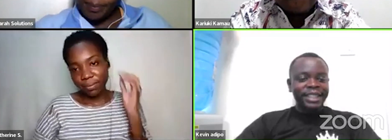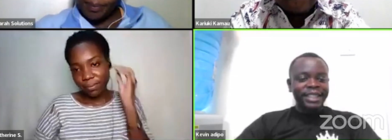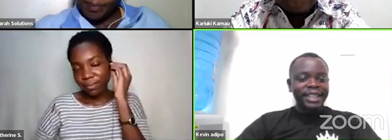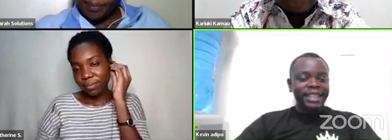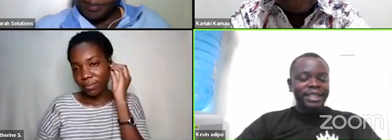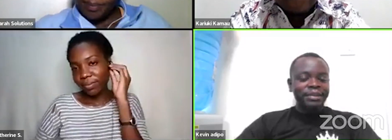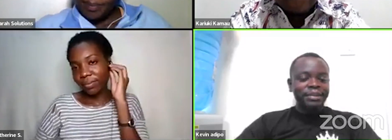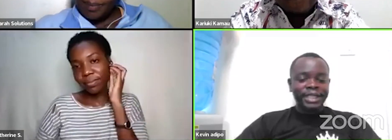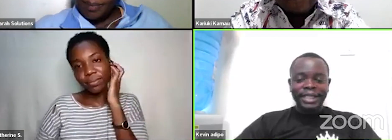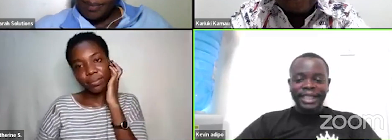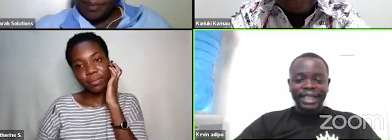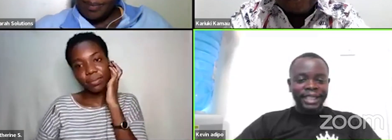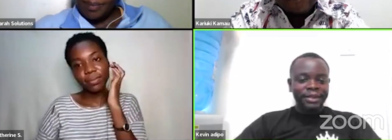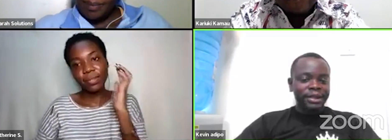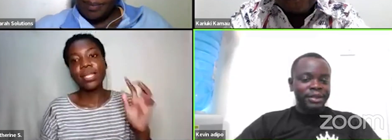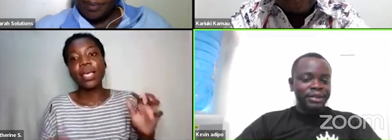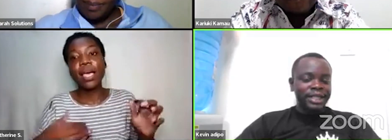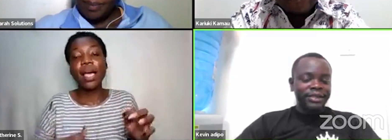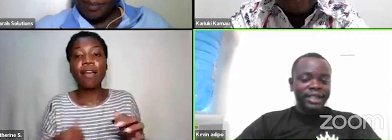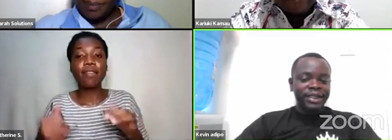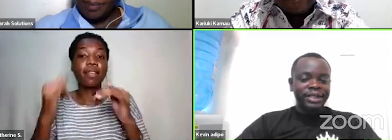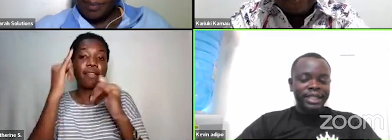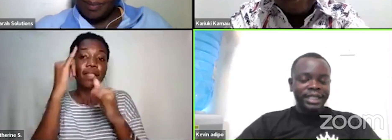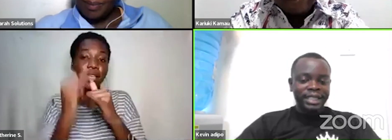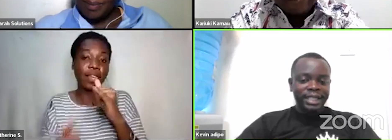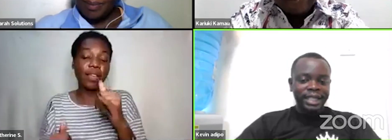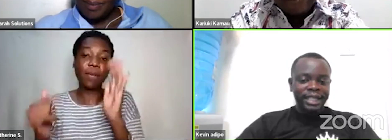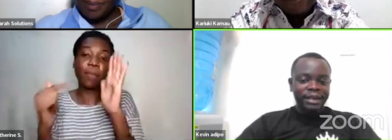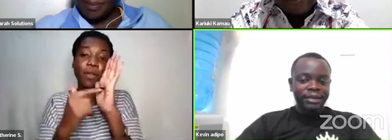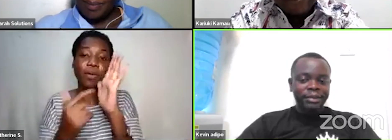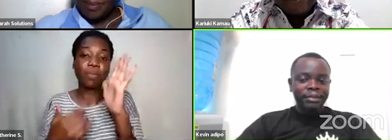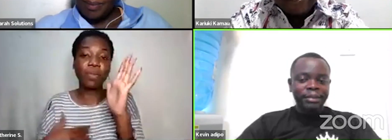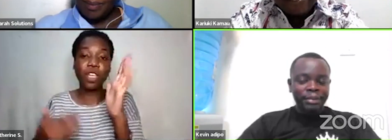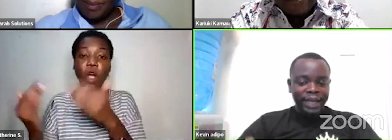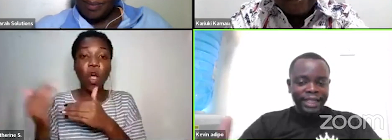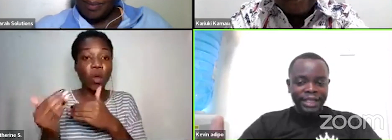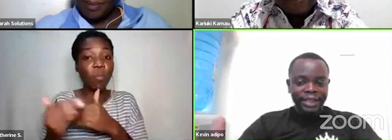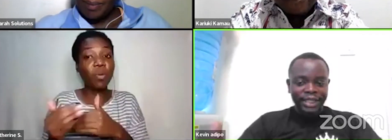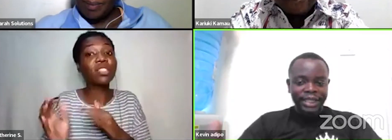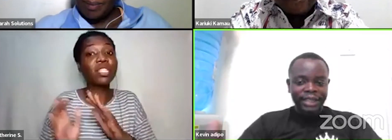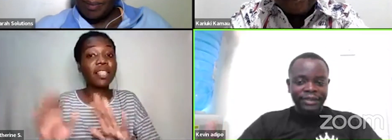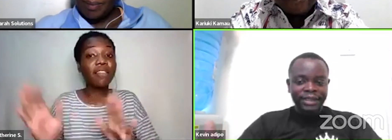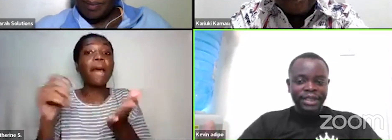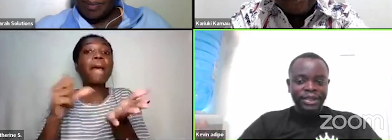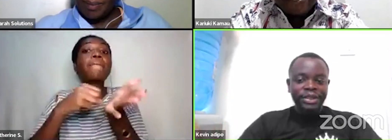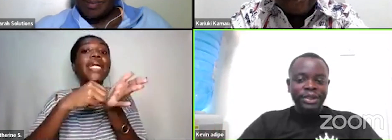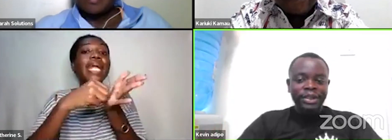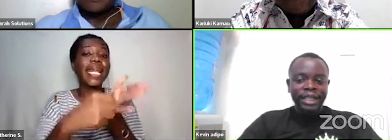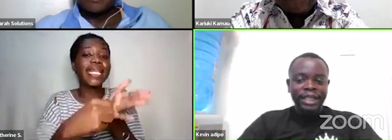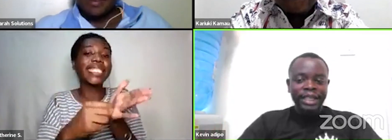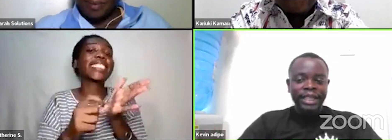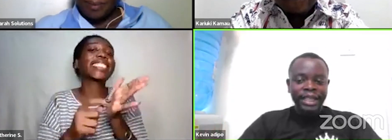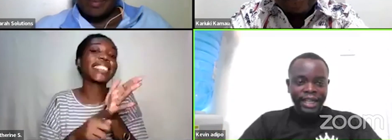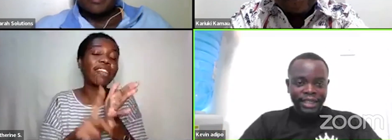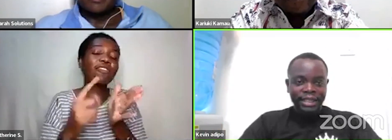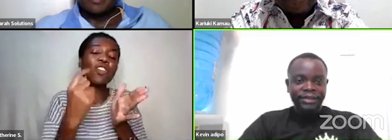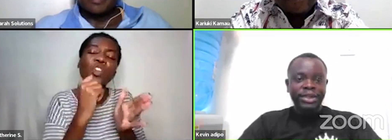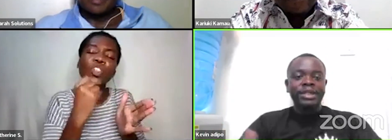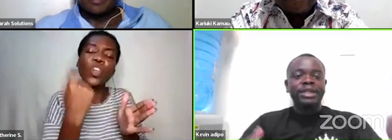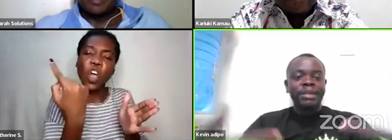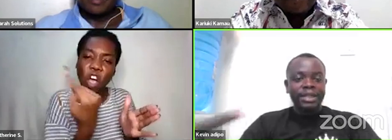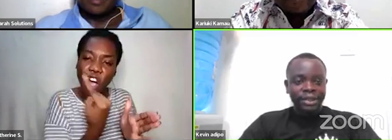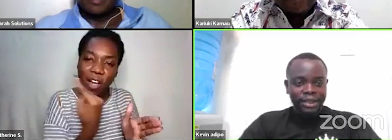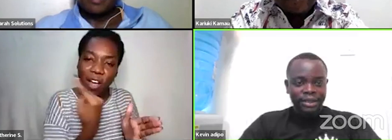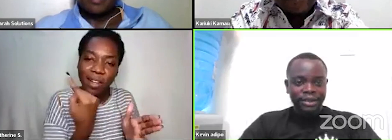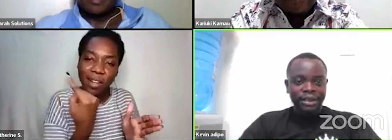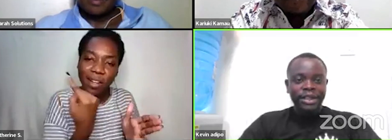Grace, the last point that I was almost leaving out is branding yourselves, not only as